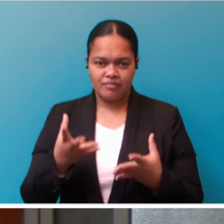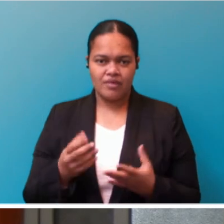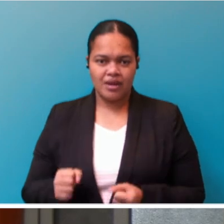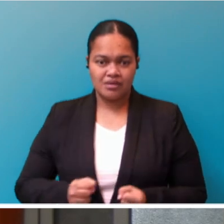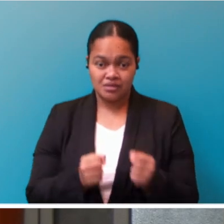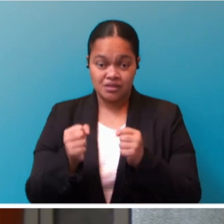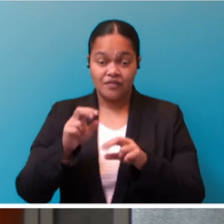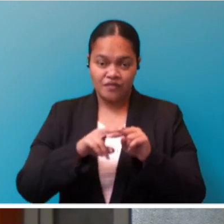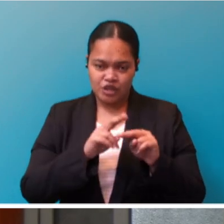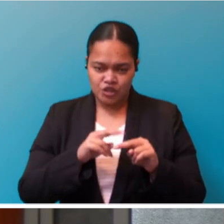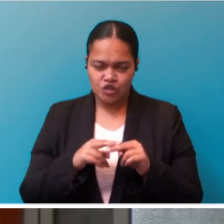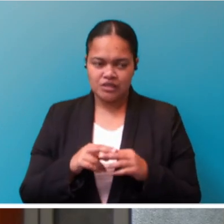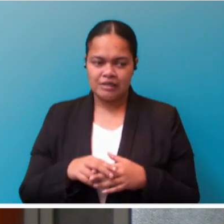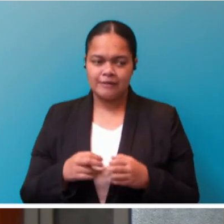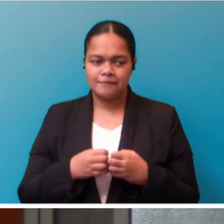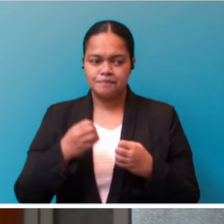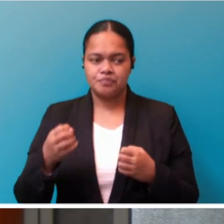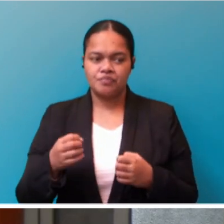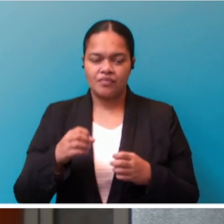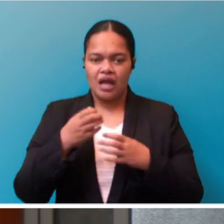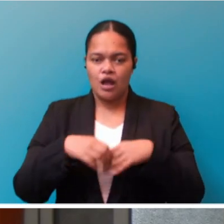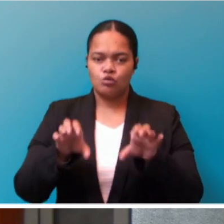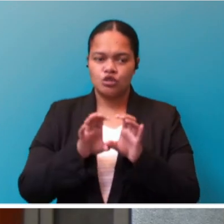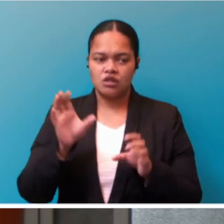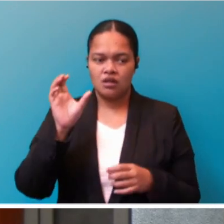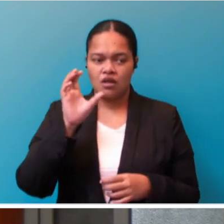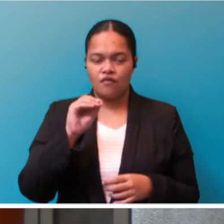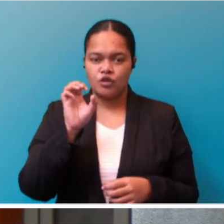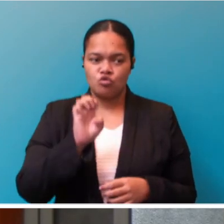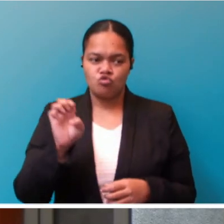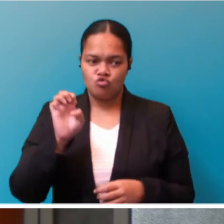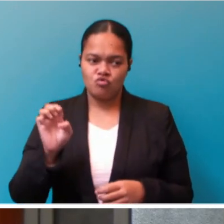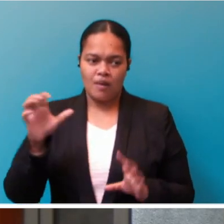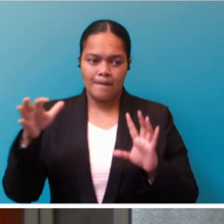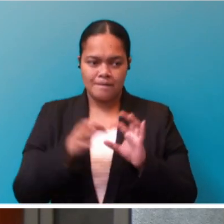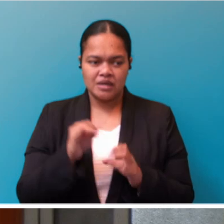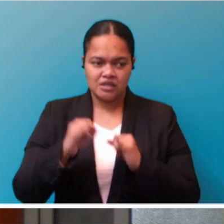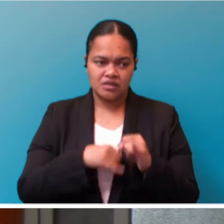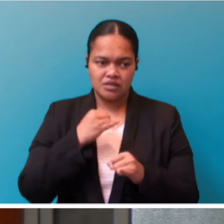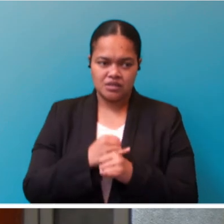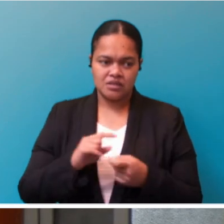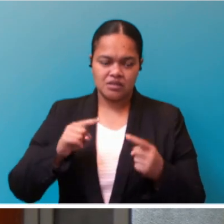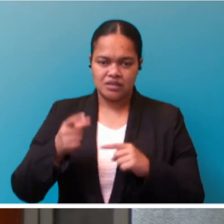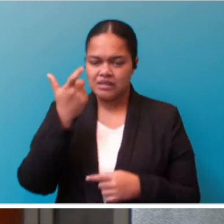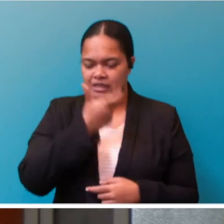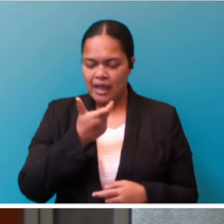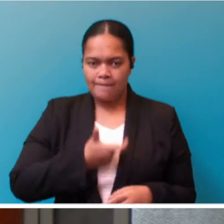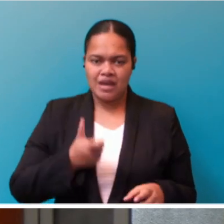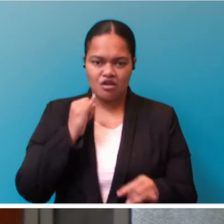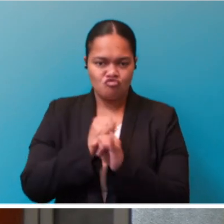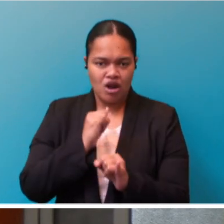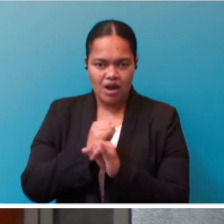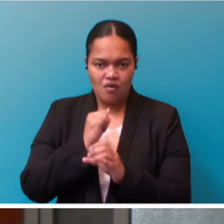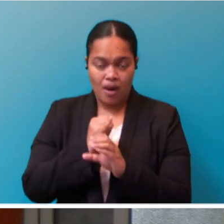Fiji recently acceded to the Council of Europe Budapest Convention, the only binding international instrument against cybercrime. Through